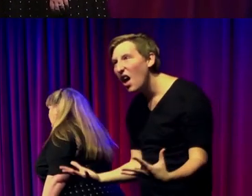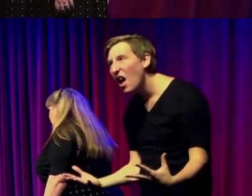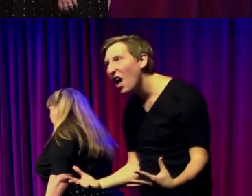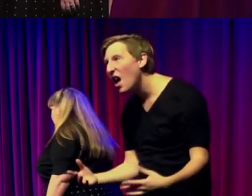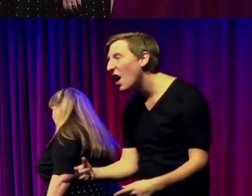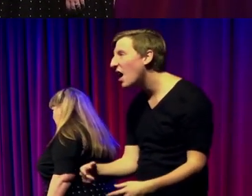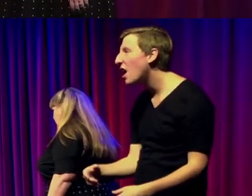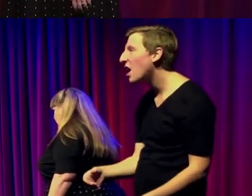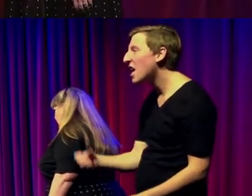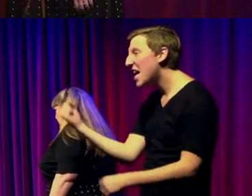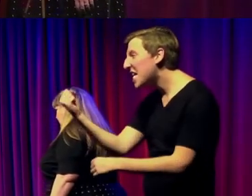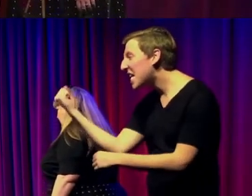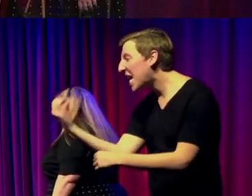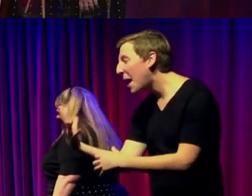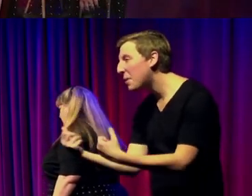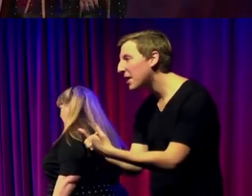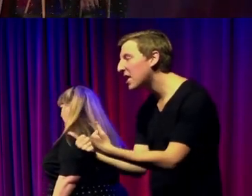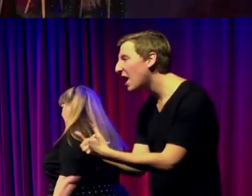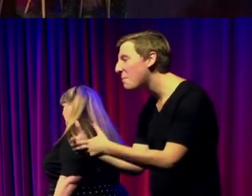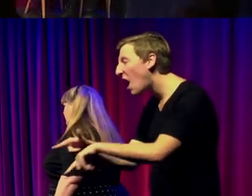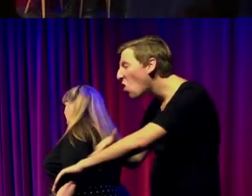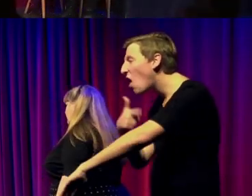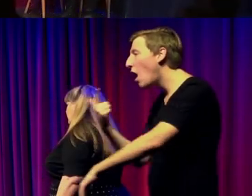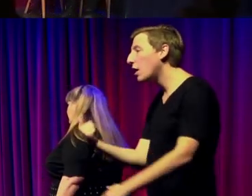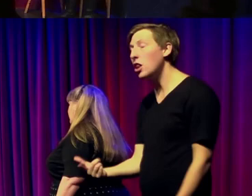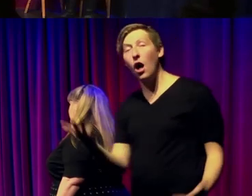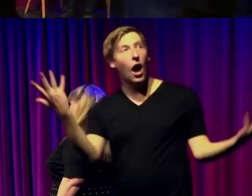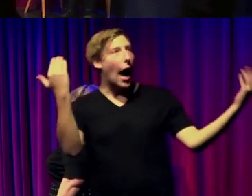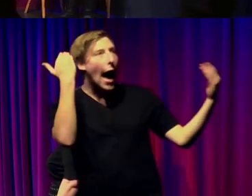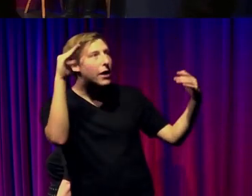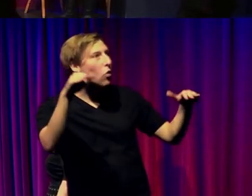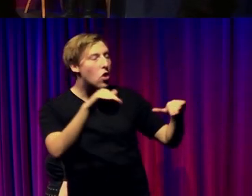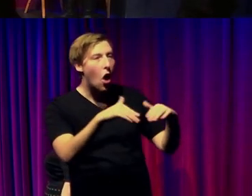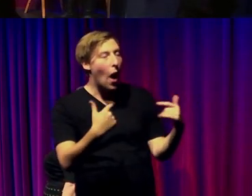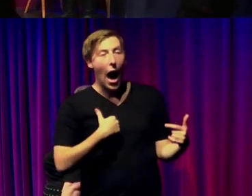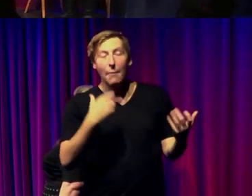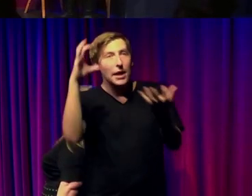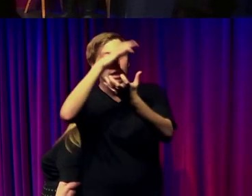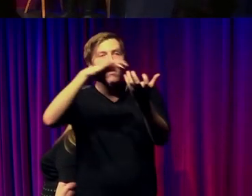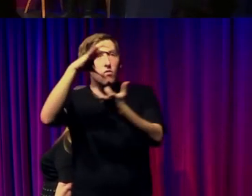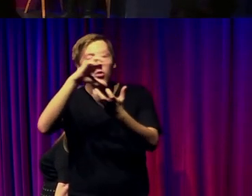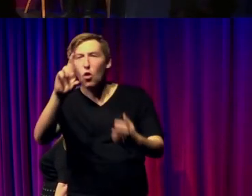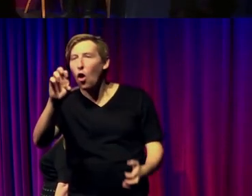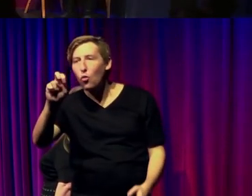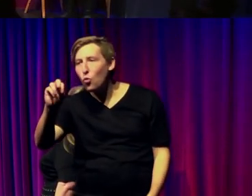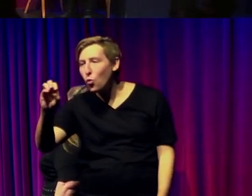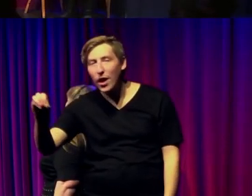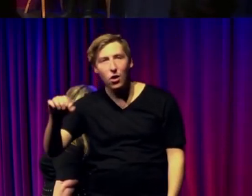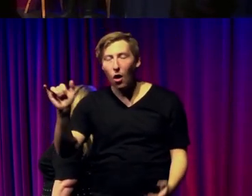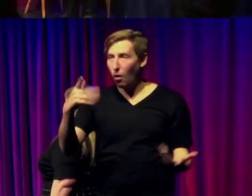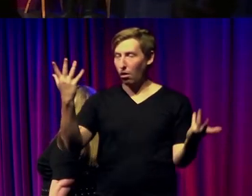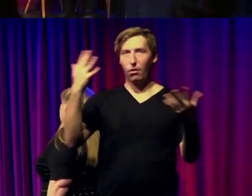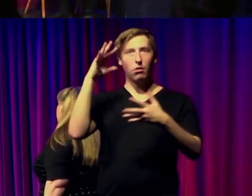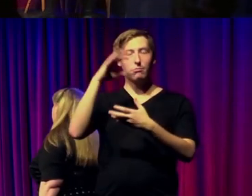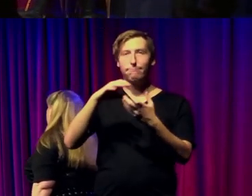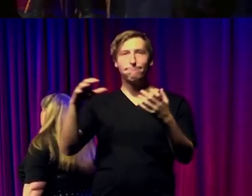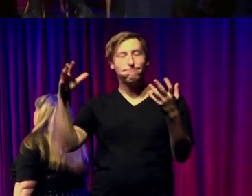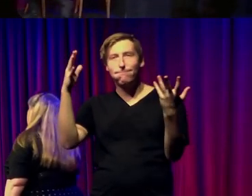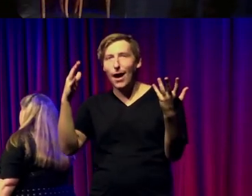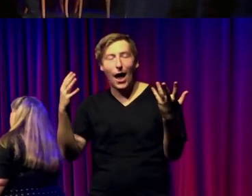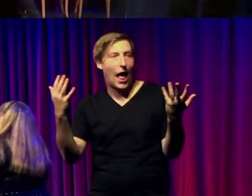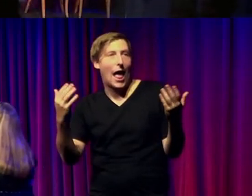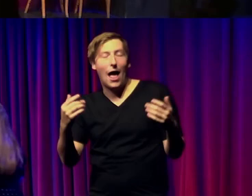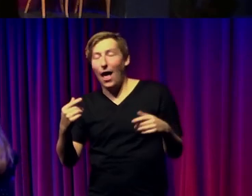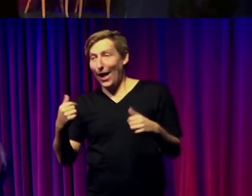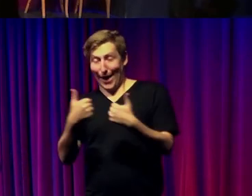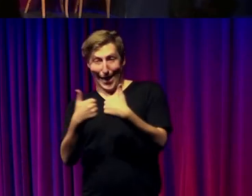I don't know. Look, it's confusing to me. Reno's a crazy town. I don't know how these games work. People